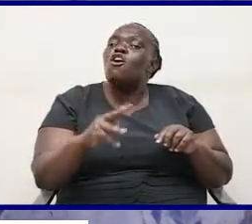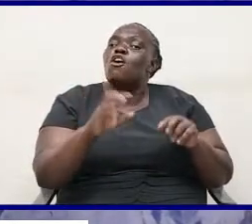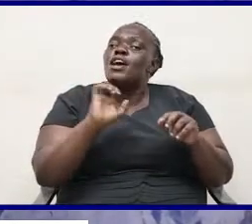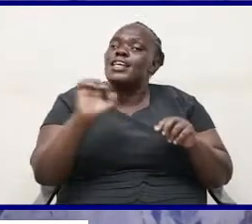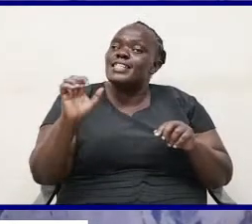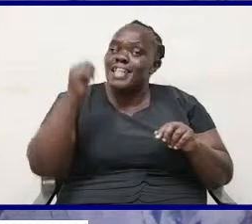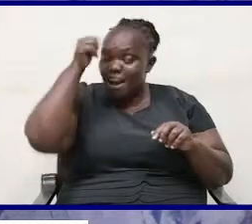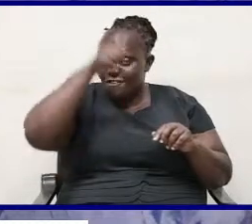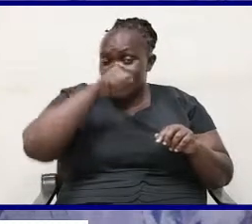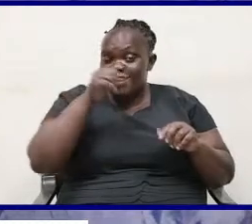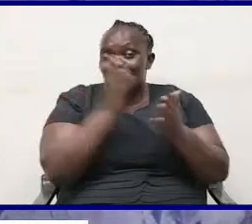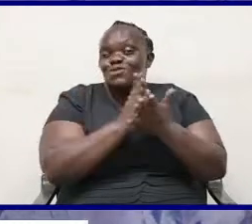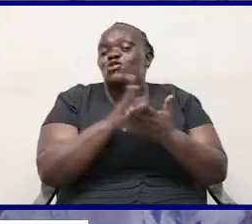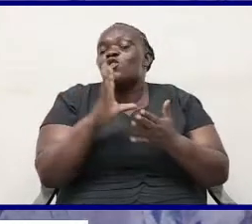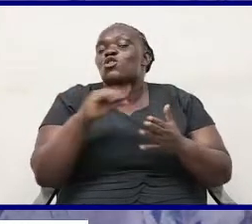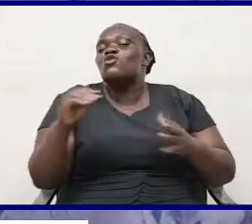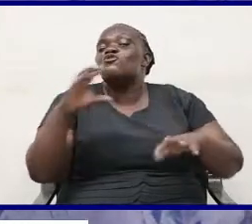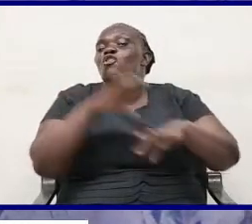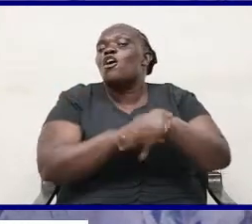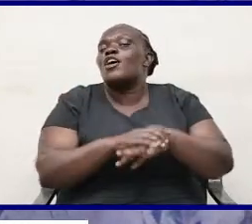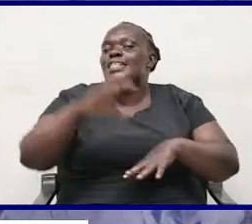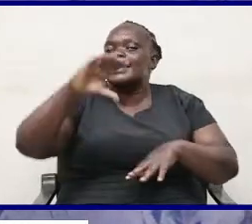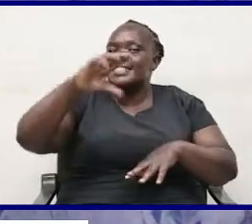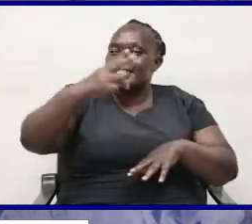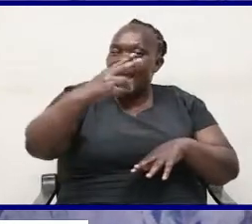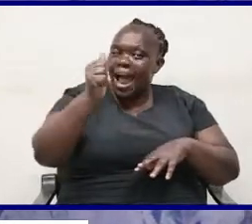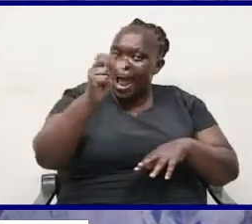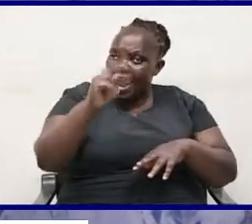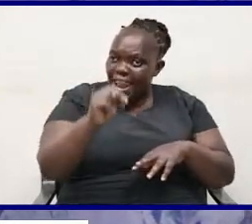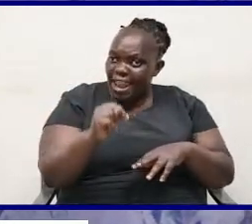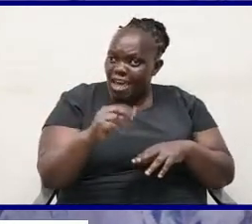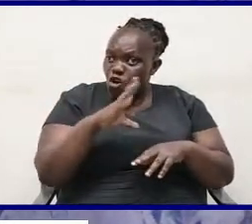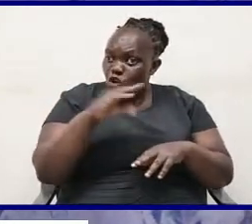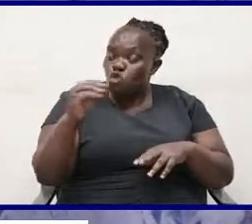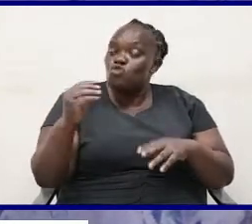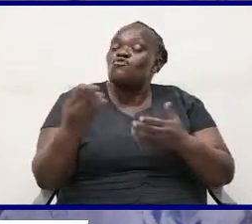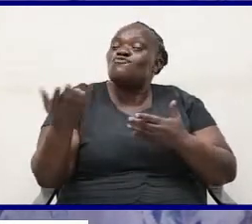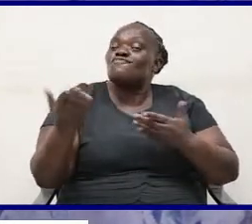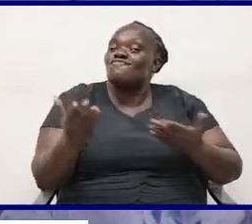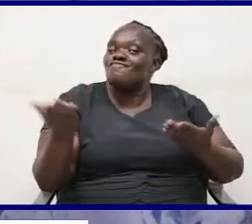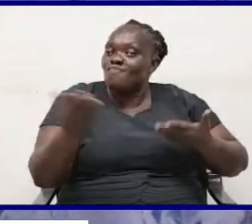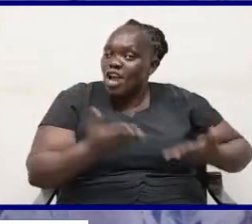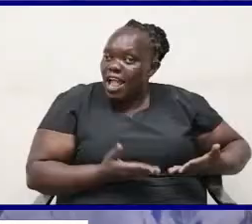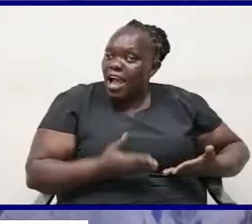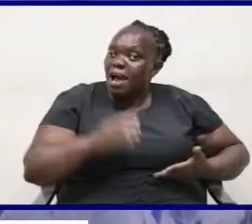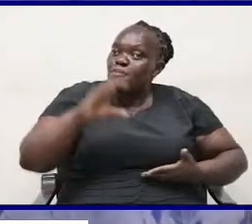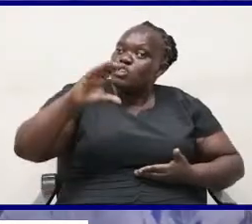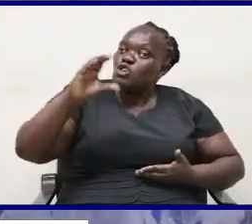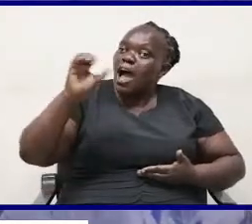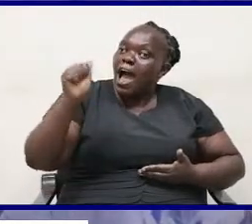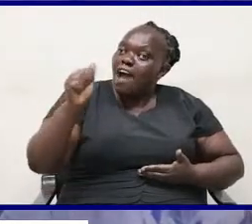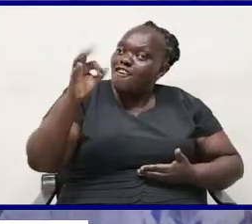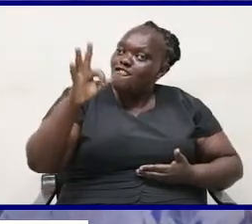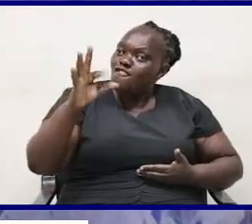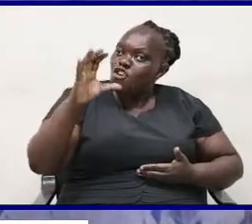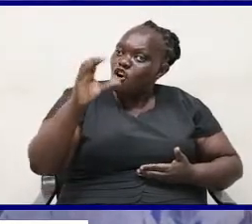not able to host. We are going to host Chan. Is it Chan? No, AFCON